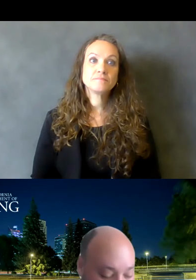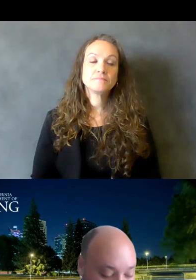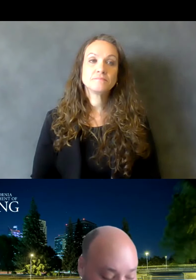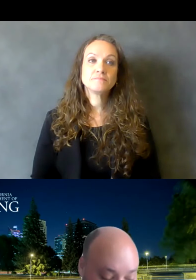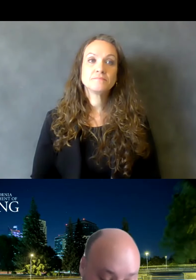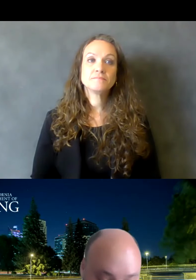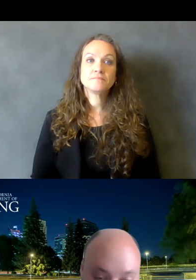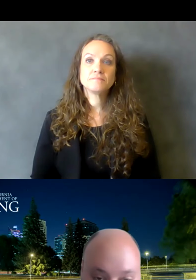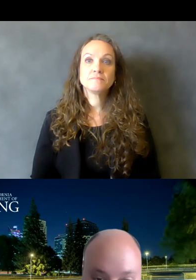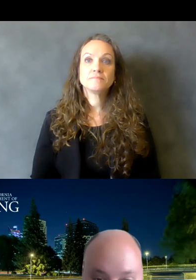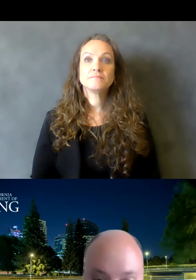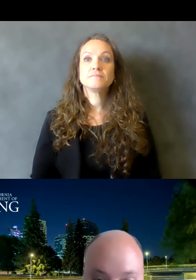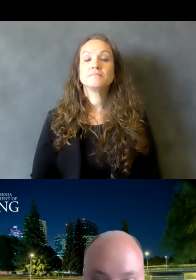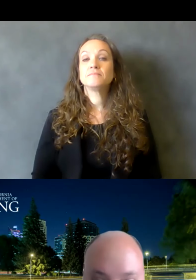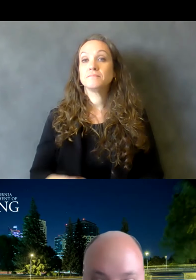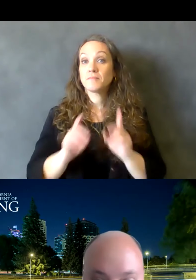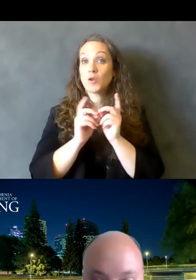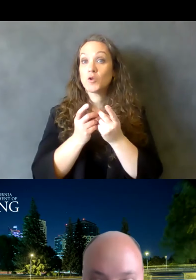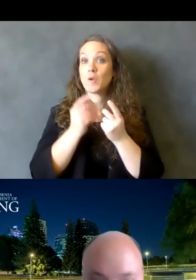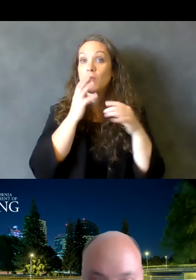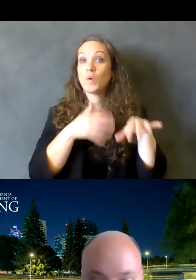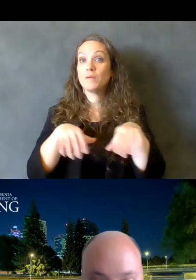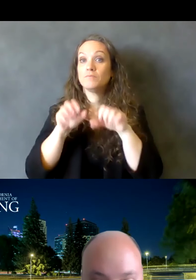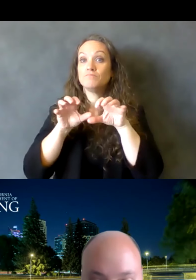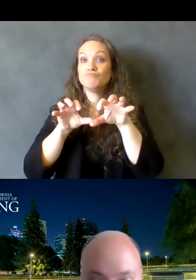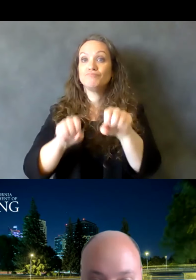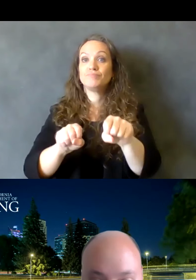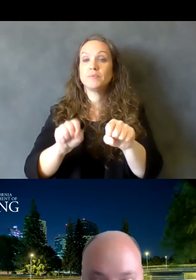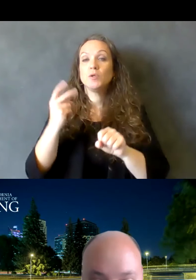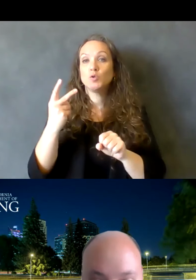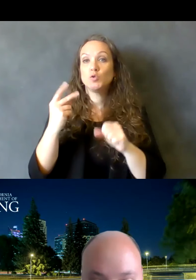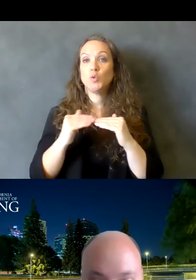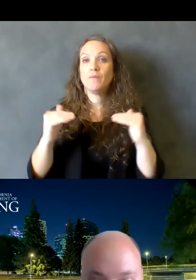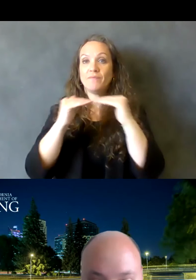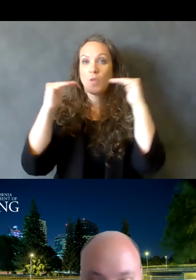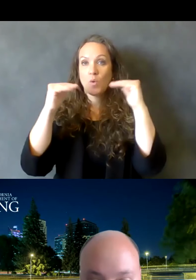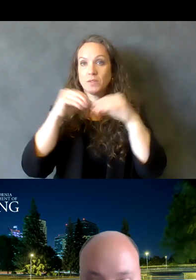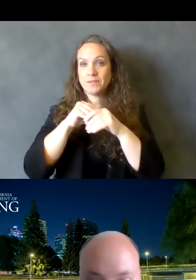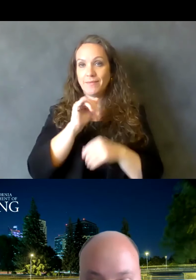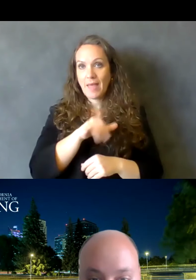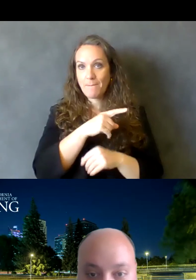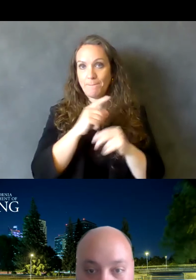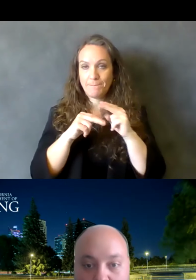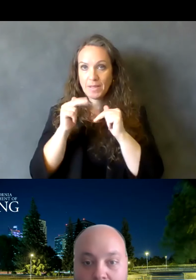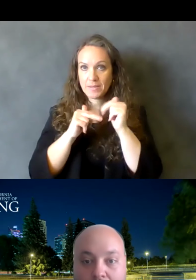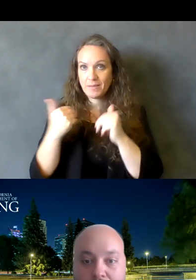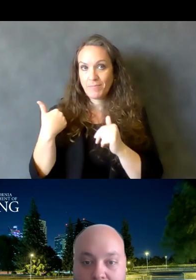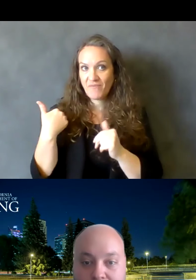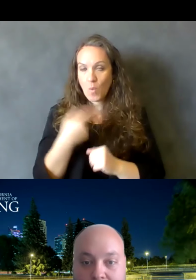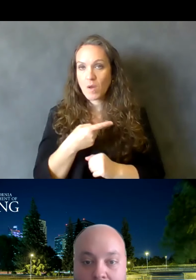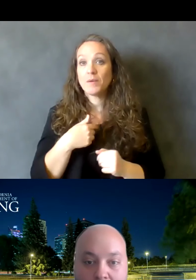be taking 2 floors in this facility. And just a quick update on construction and demolition.